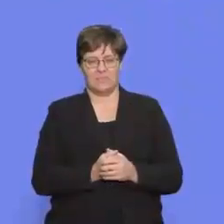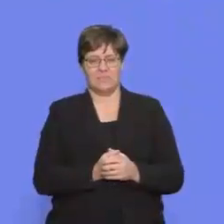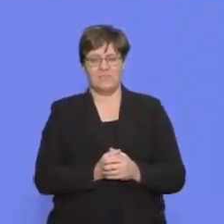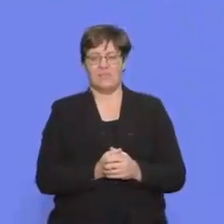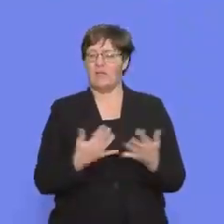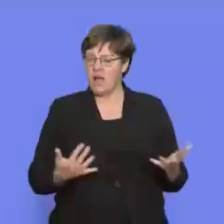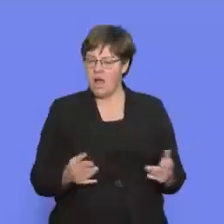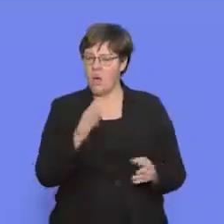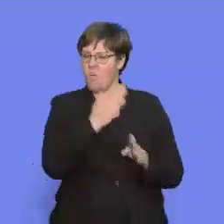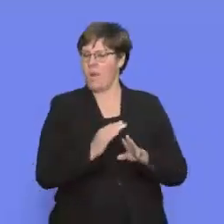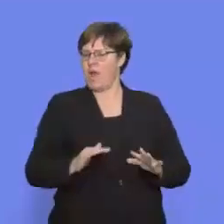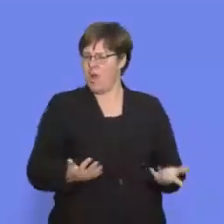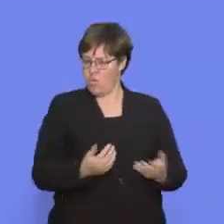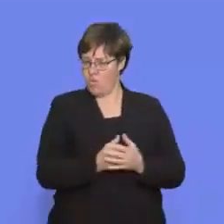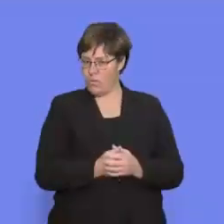7 steps.